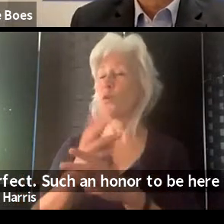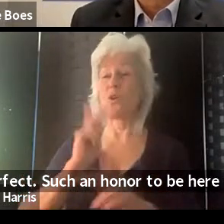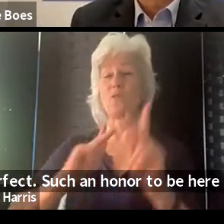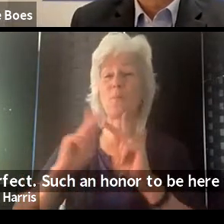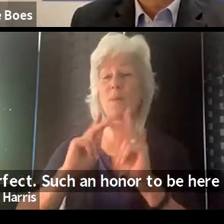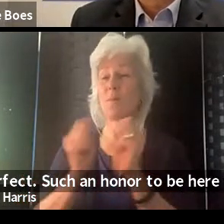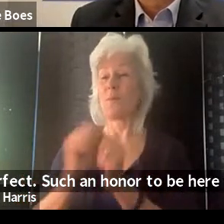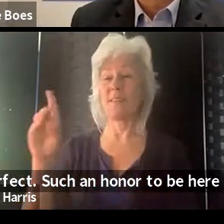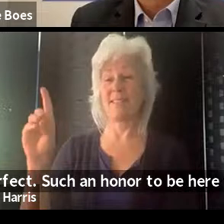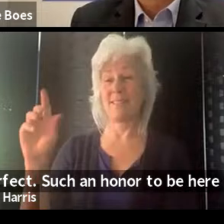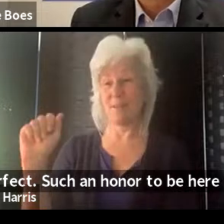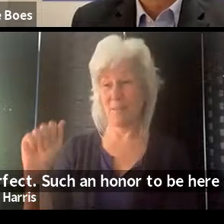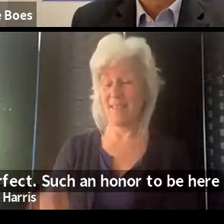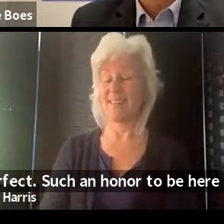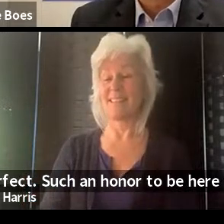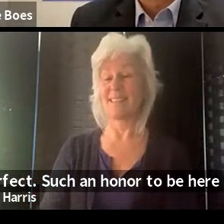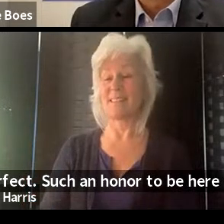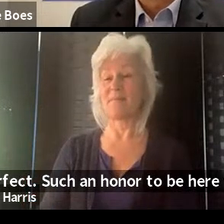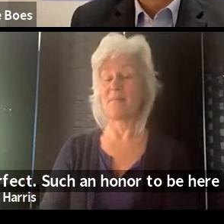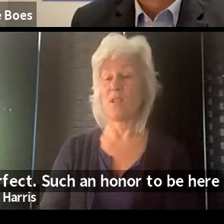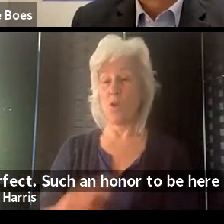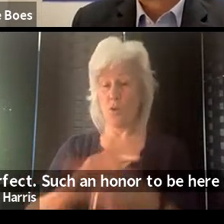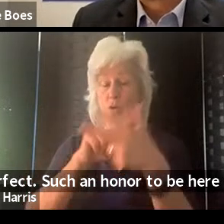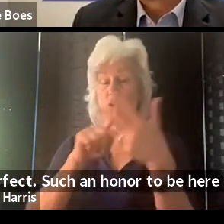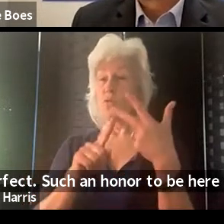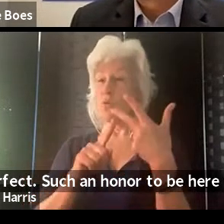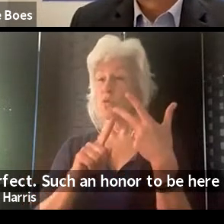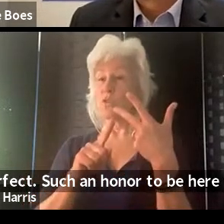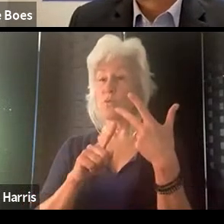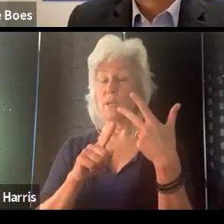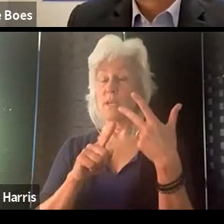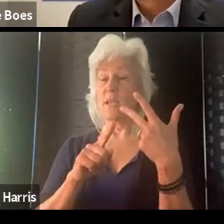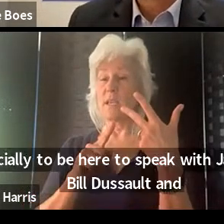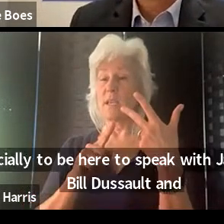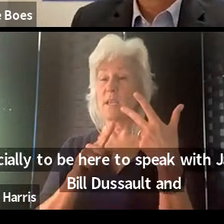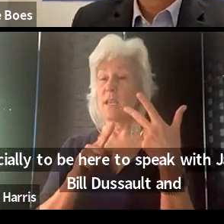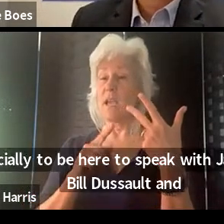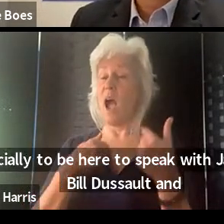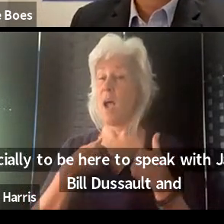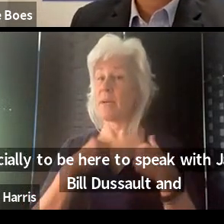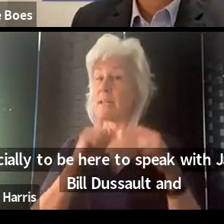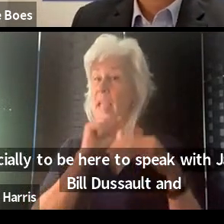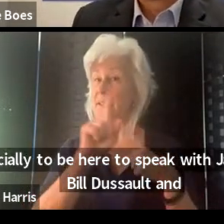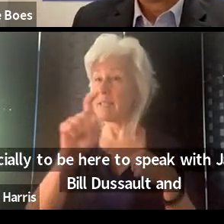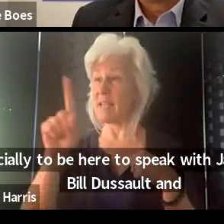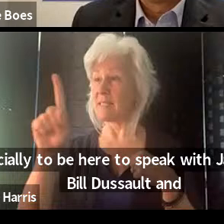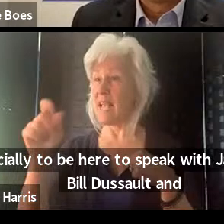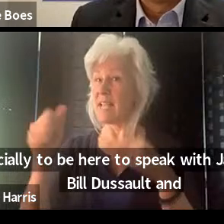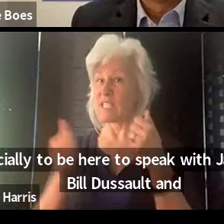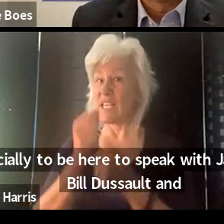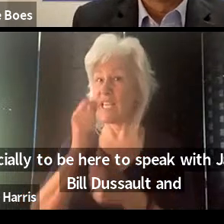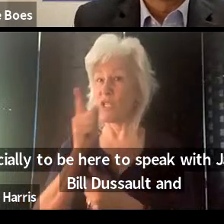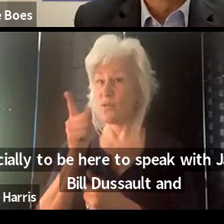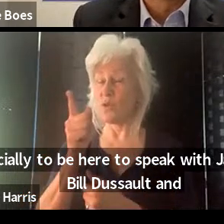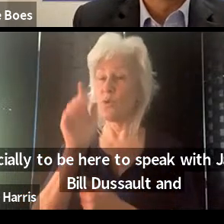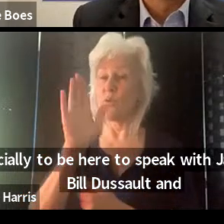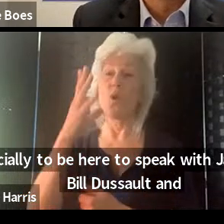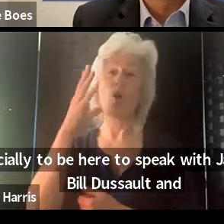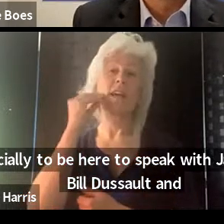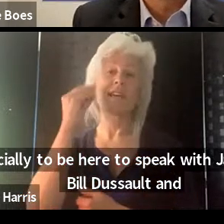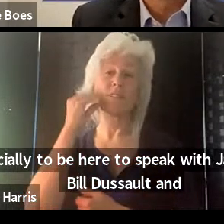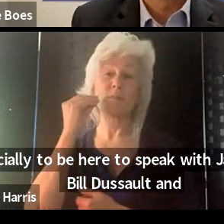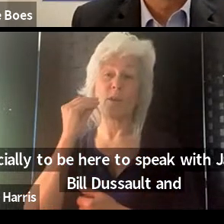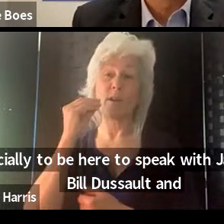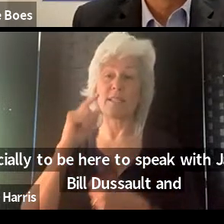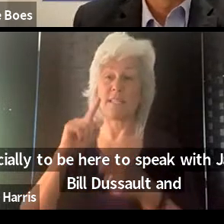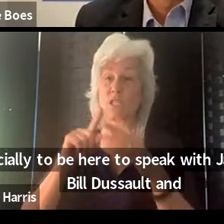disabilities. Janet, Bill, and Senator Evans, I will be asking each of you about that experience. And to begin, I'd